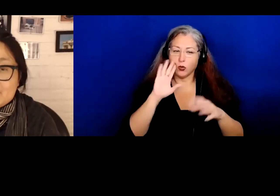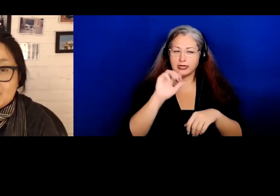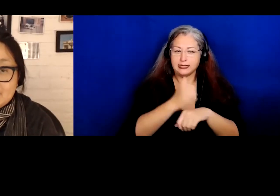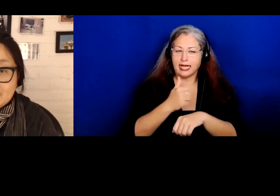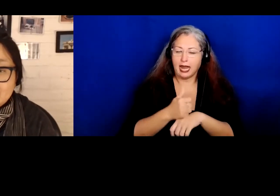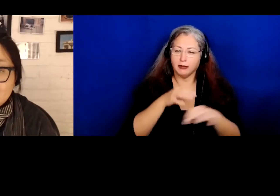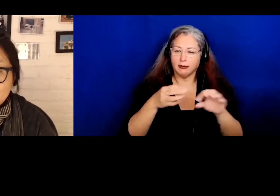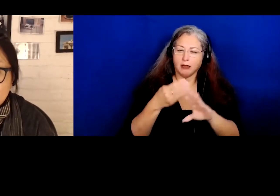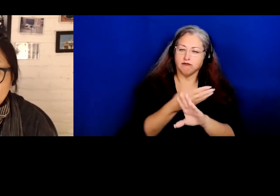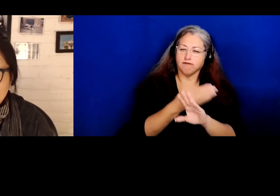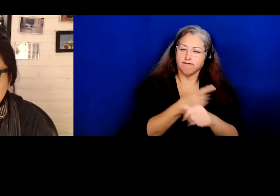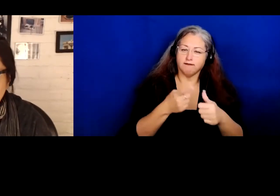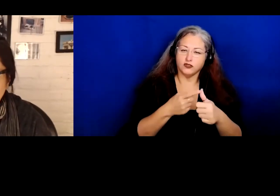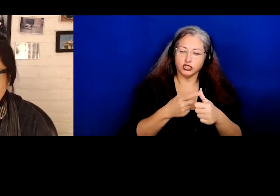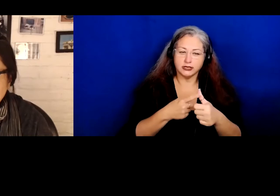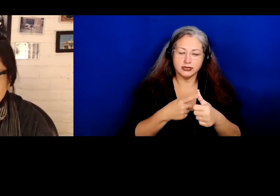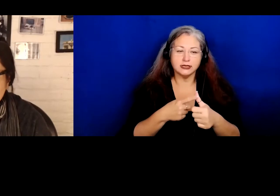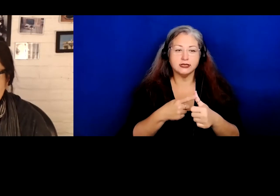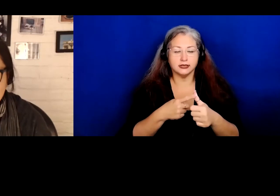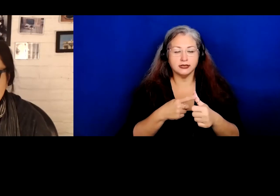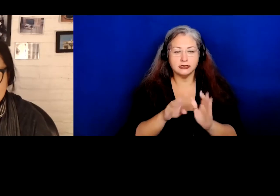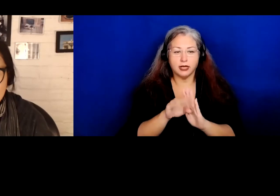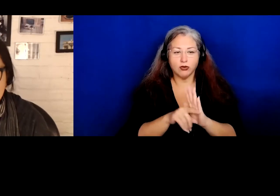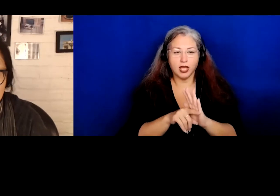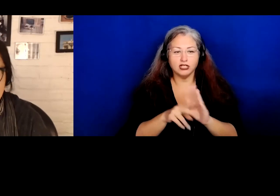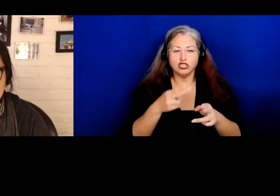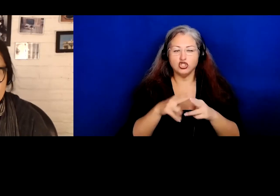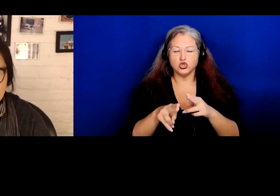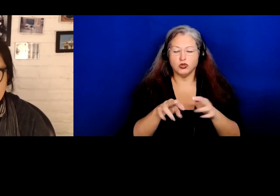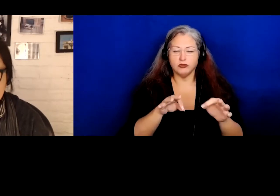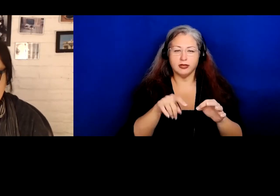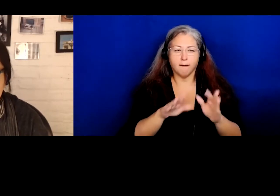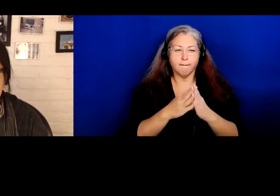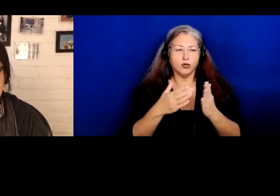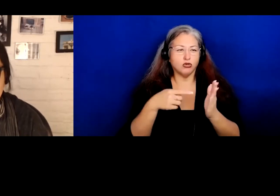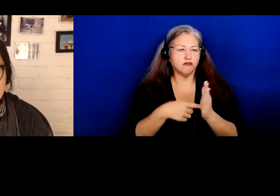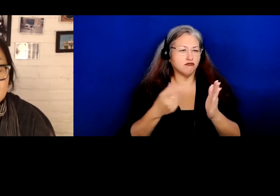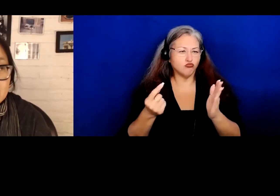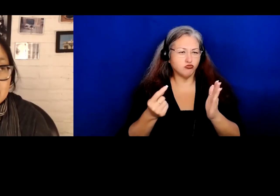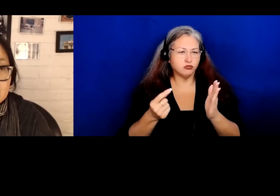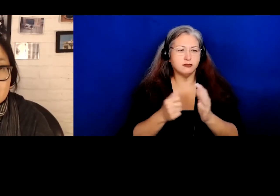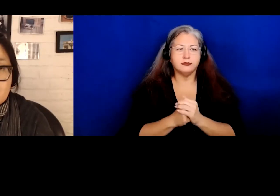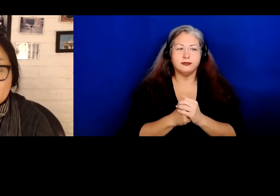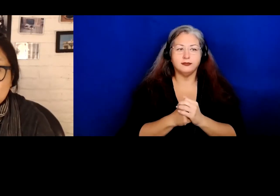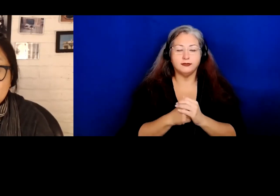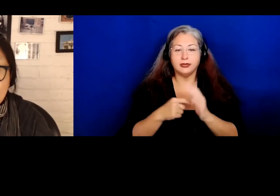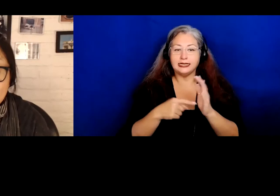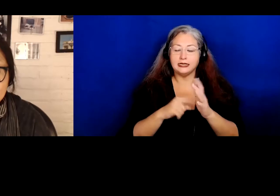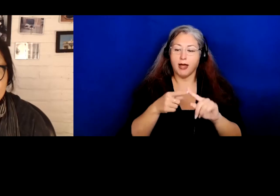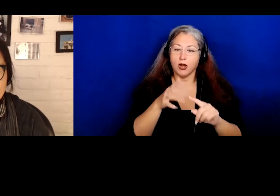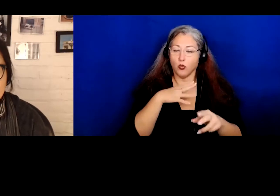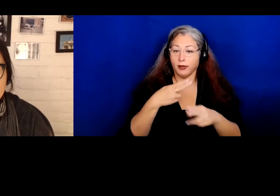bit by explaining just a short description of what the book is. It is about a woman